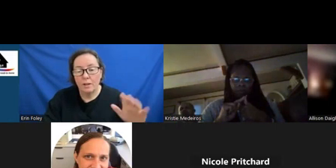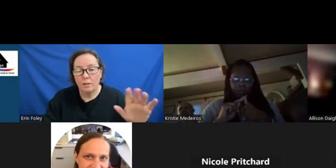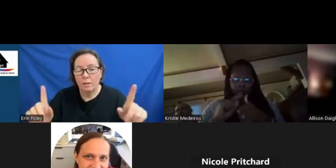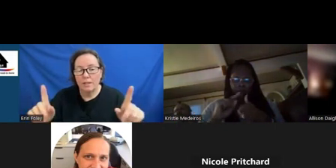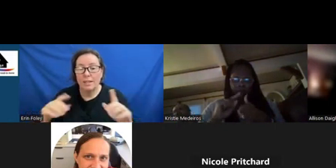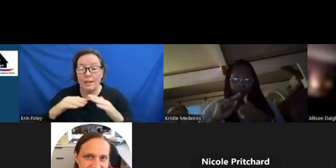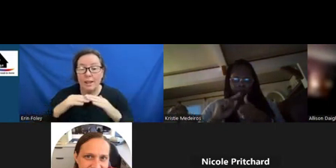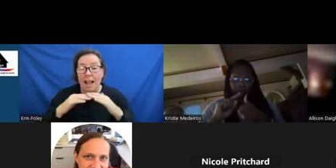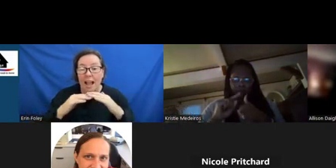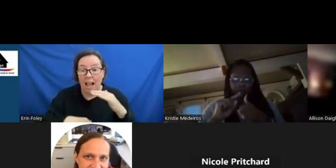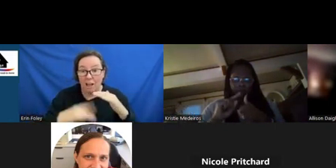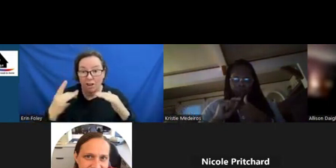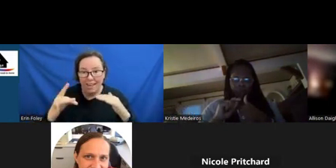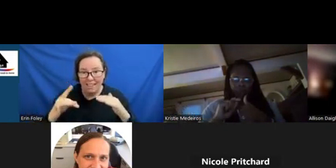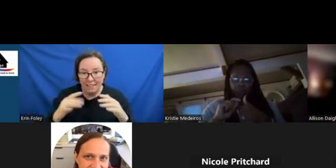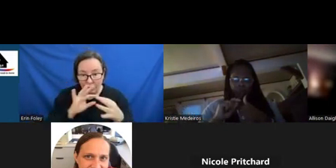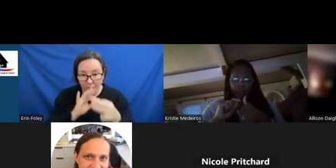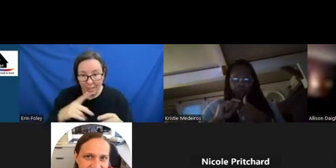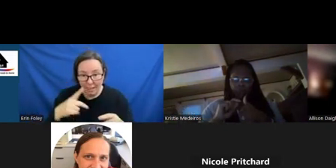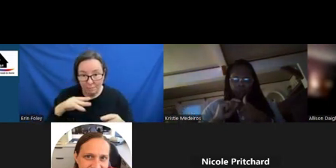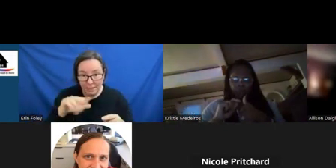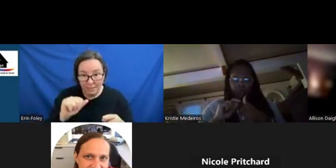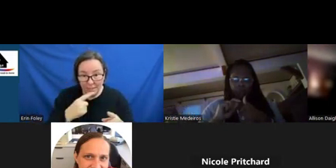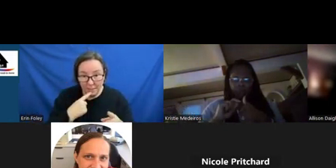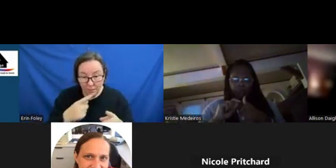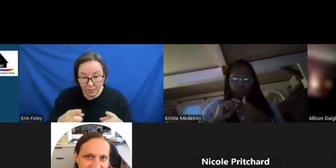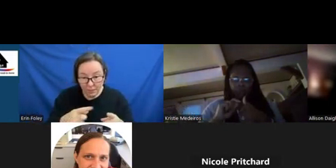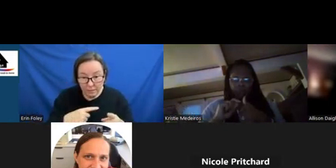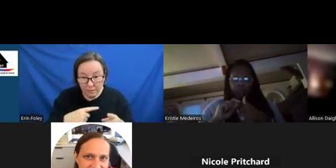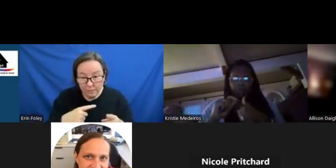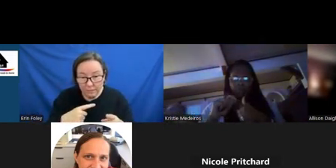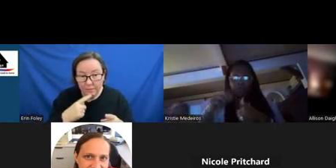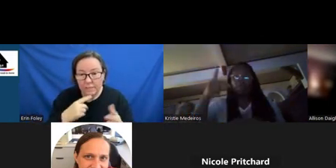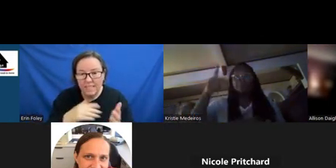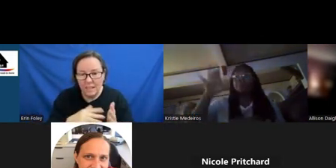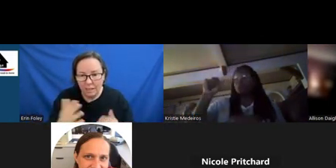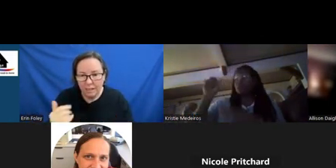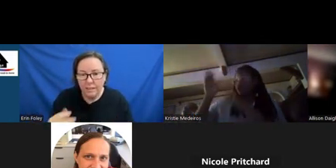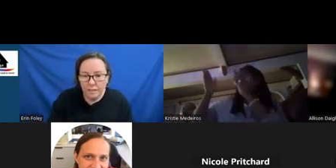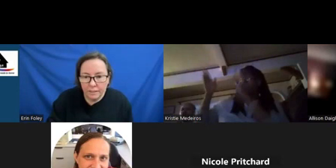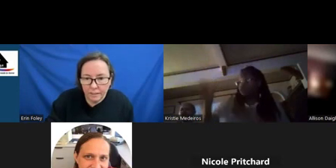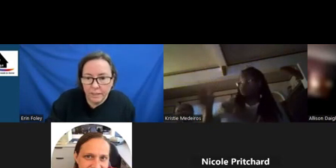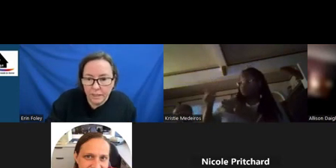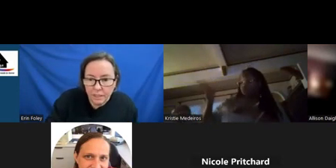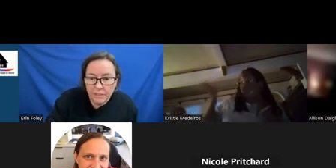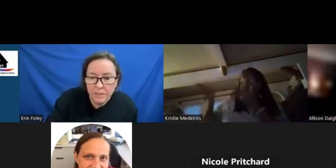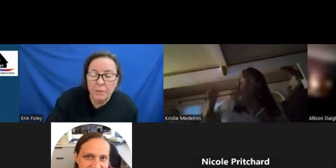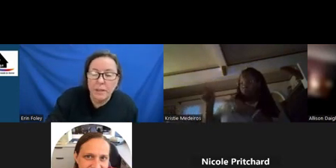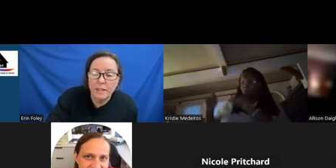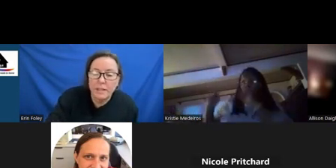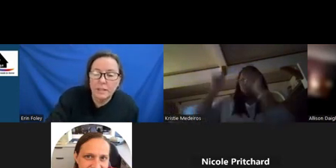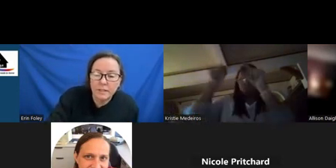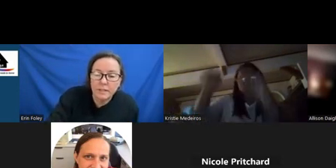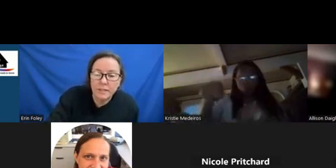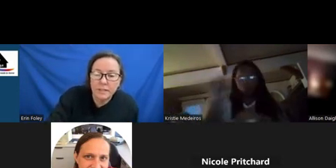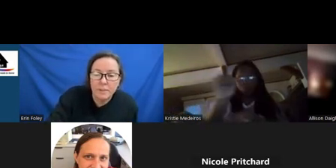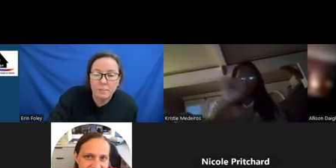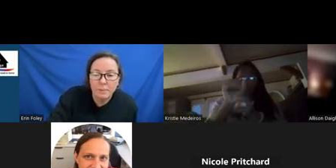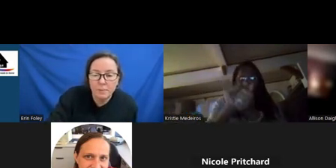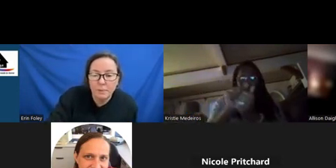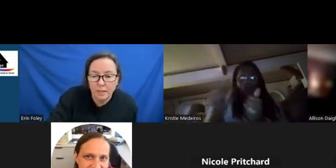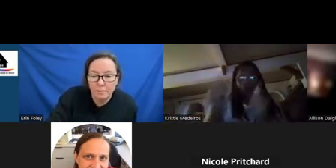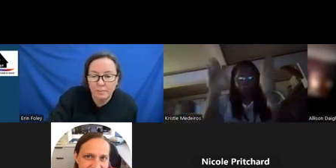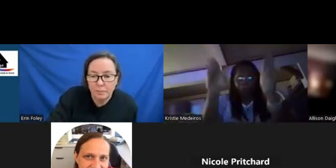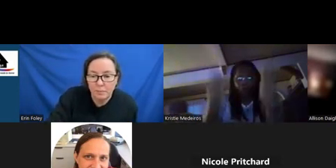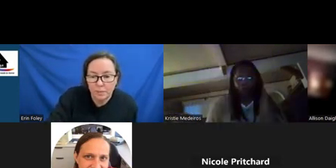So 1 second. So the